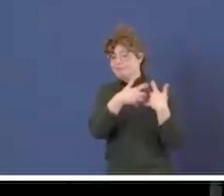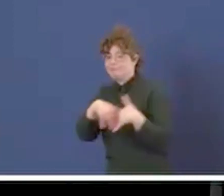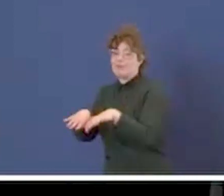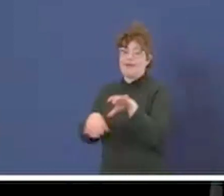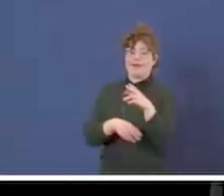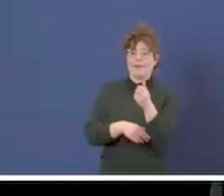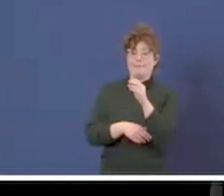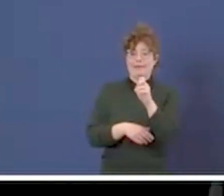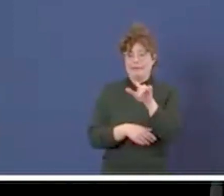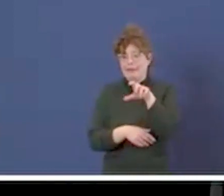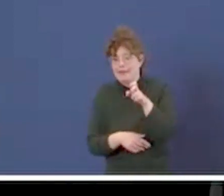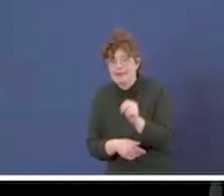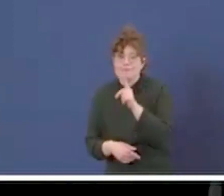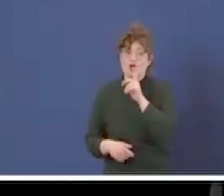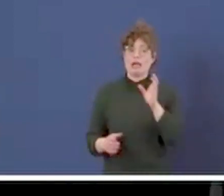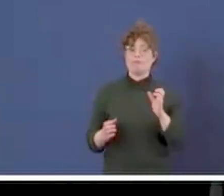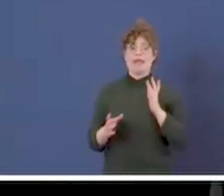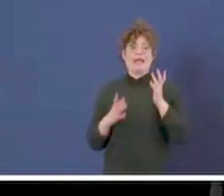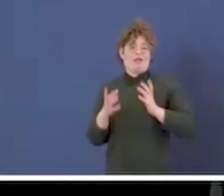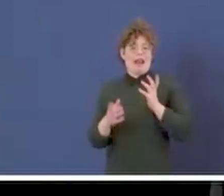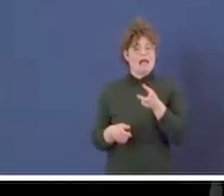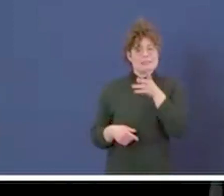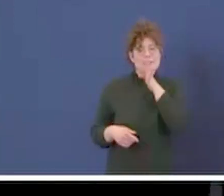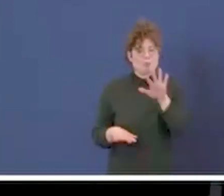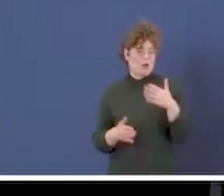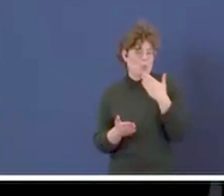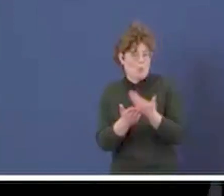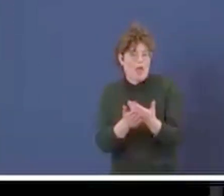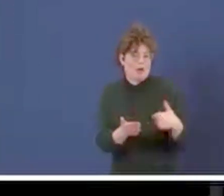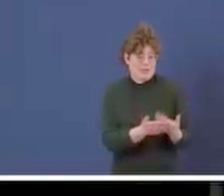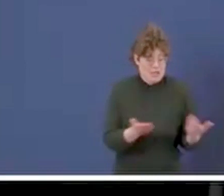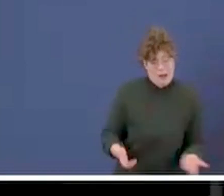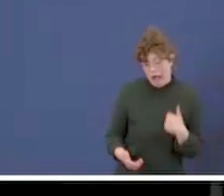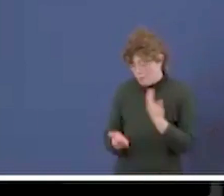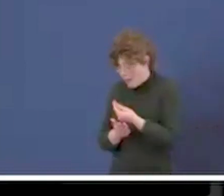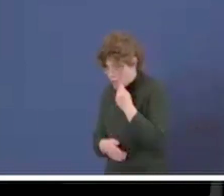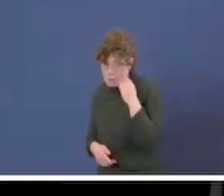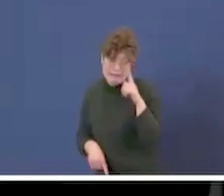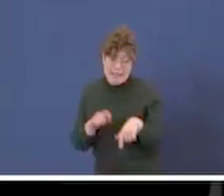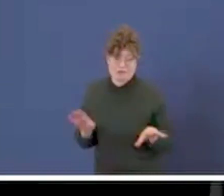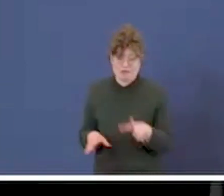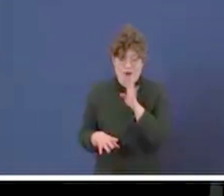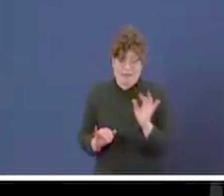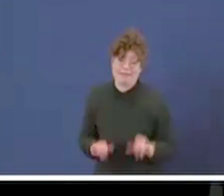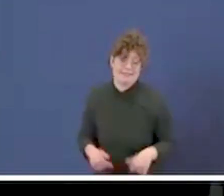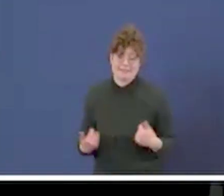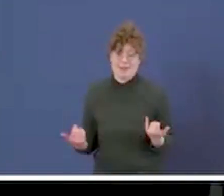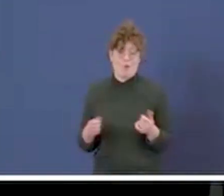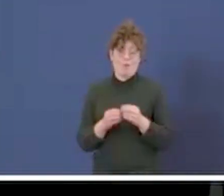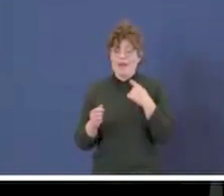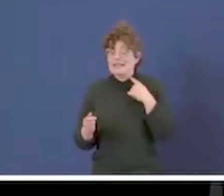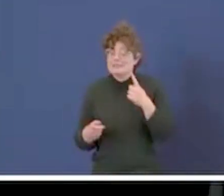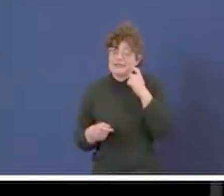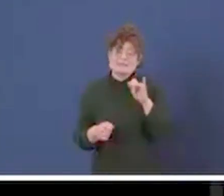very educated and I talk usually pretty well when I'm here. But when I go home, I can't talk like this. Because